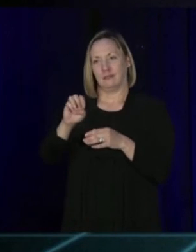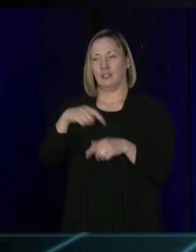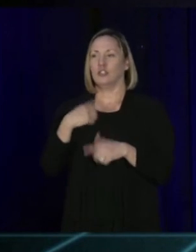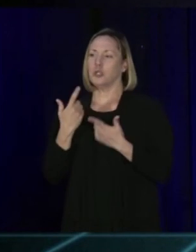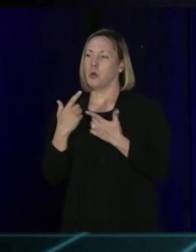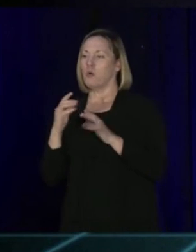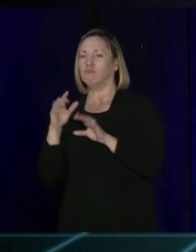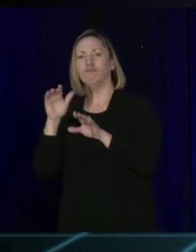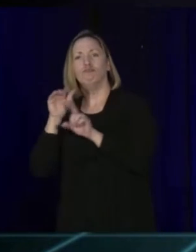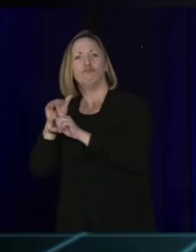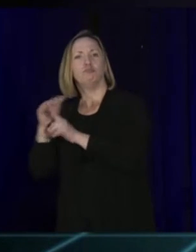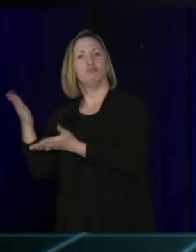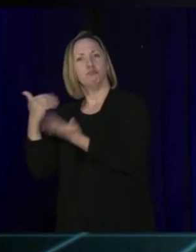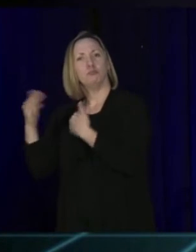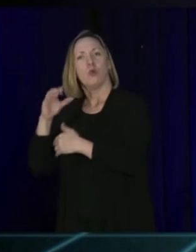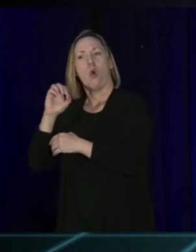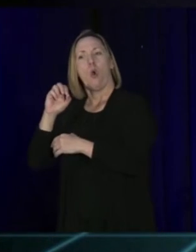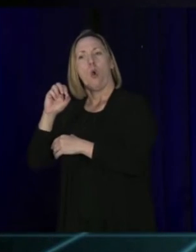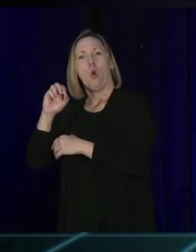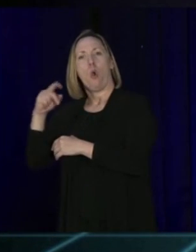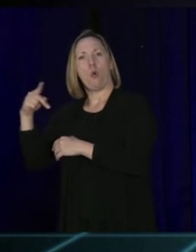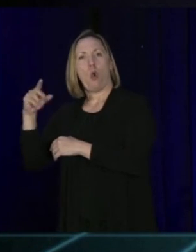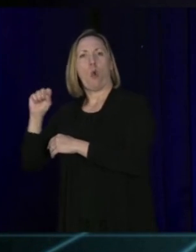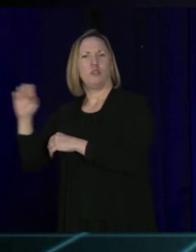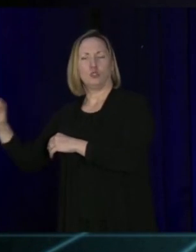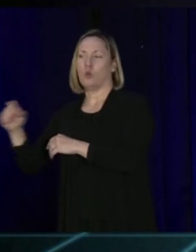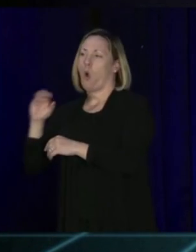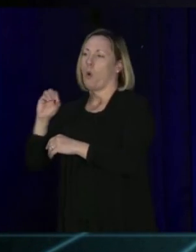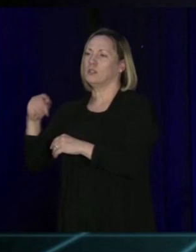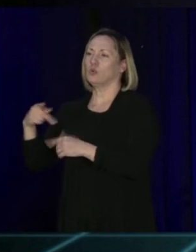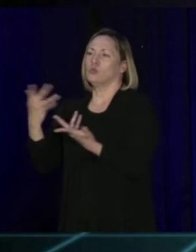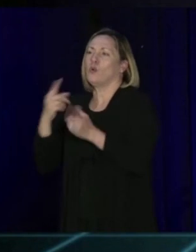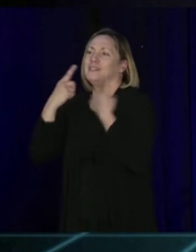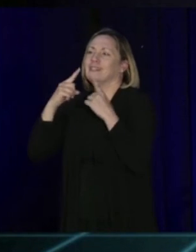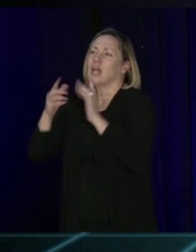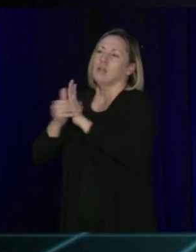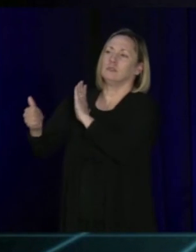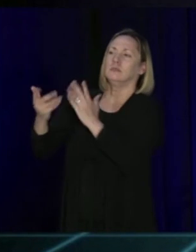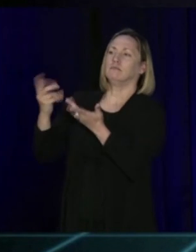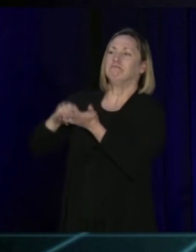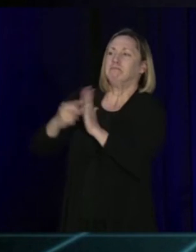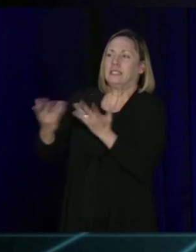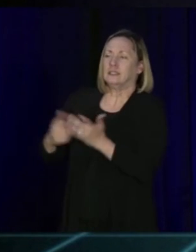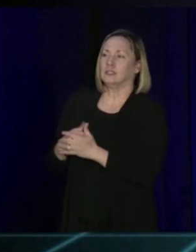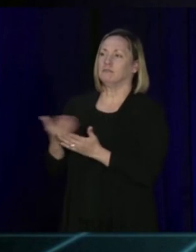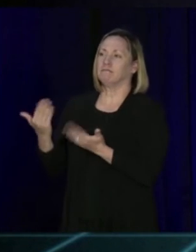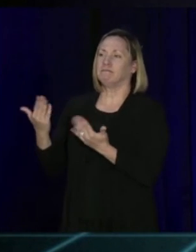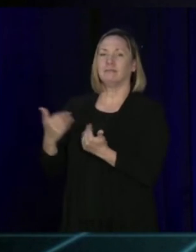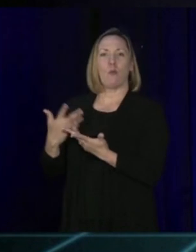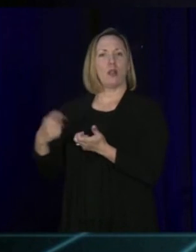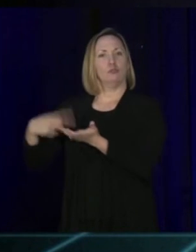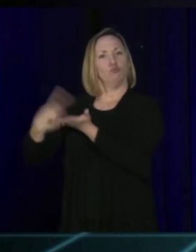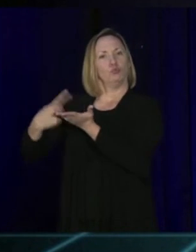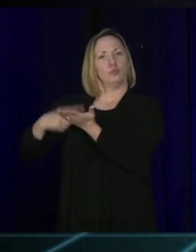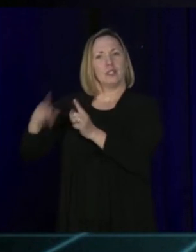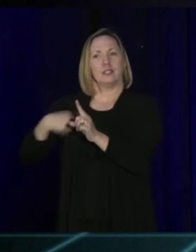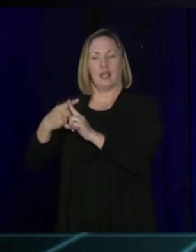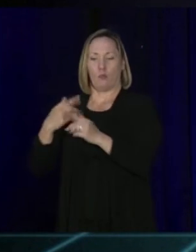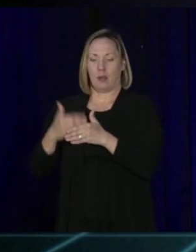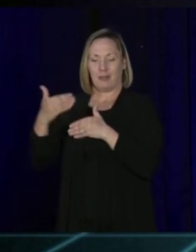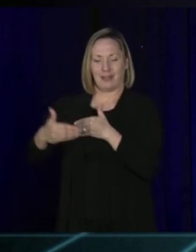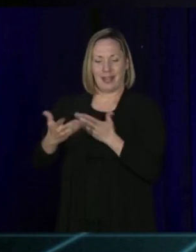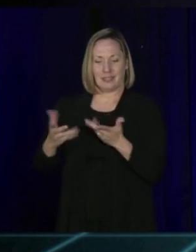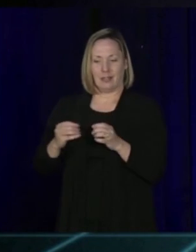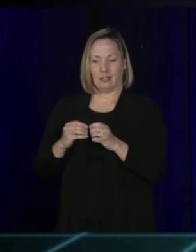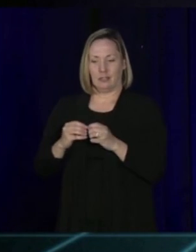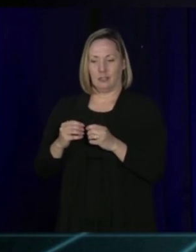folks adjacent, what is the secret sauce in open source? What's success? Because I wanted to build something that wasn't going to be the next thing that to sort of grow a bunch of